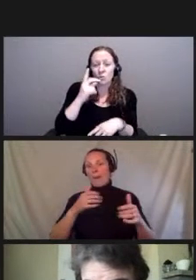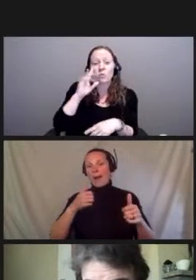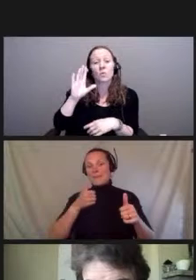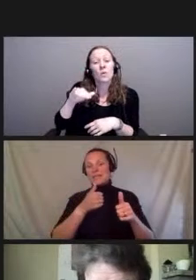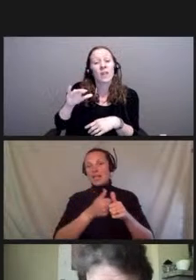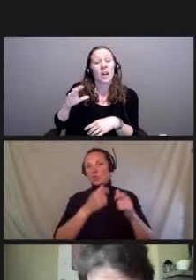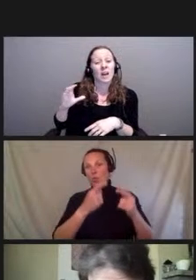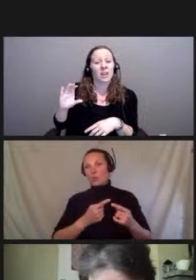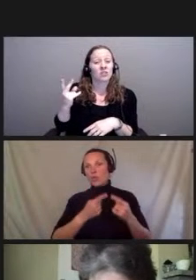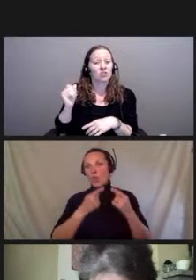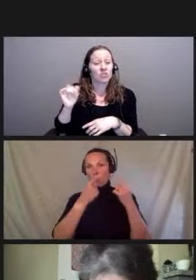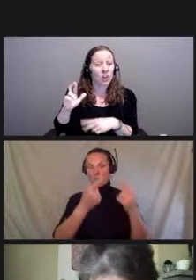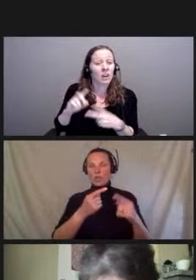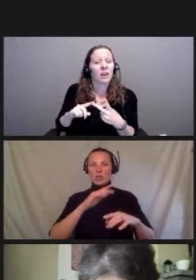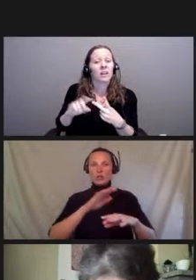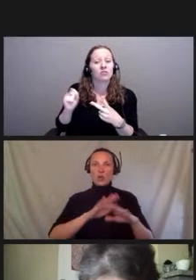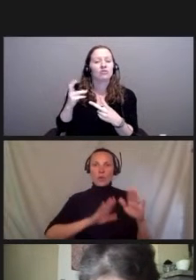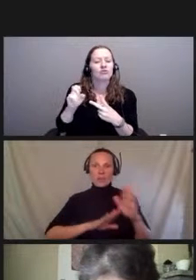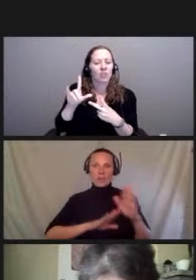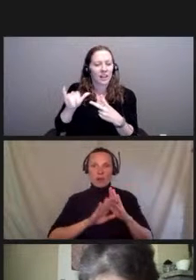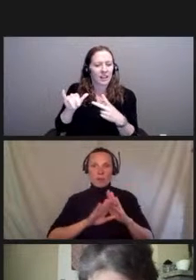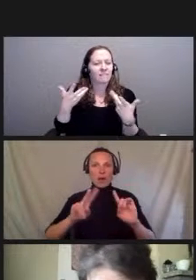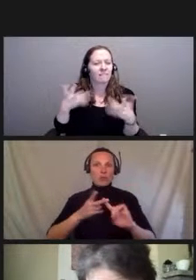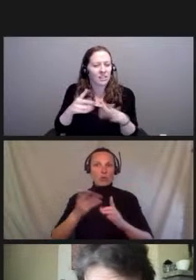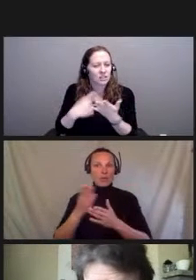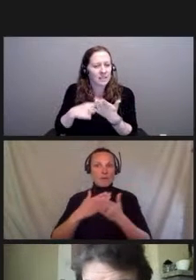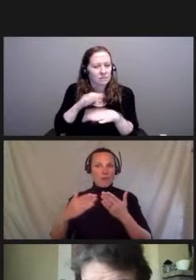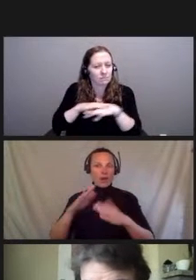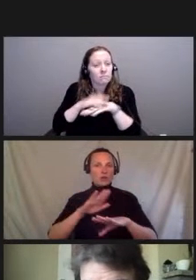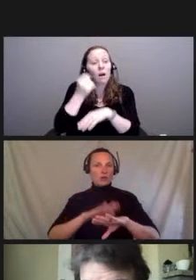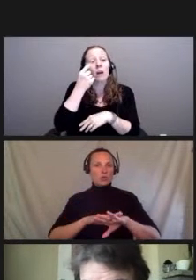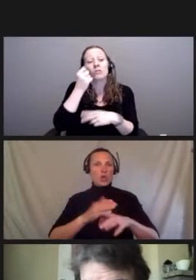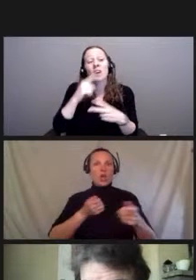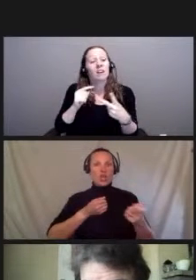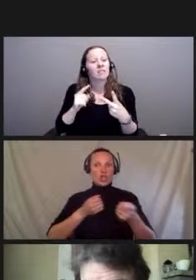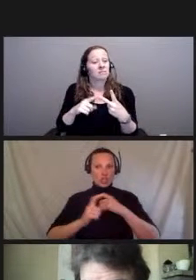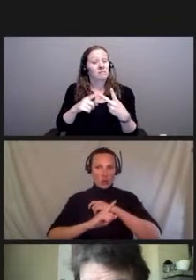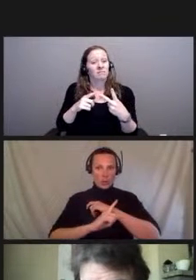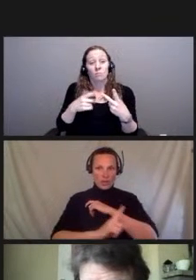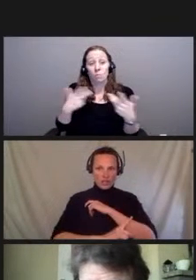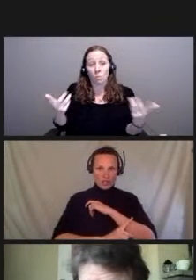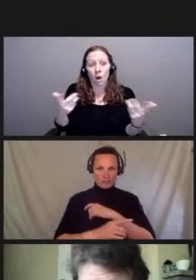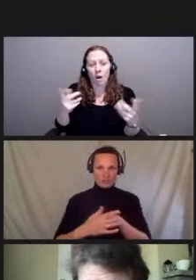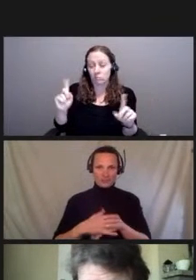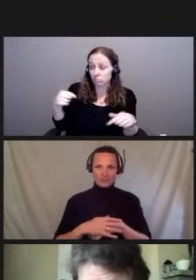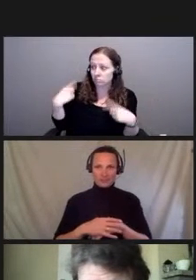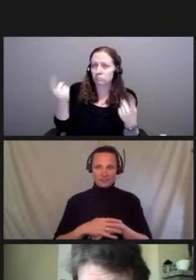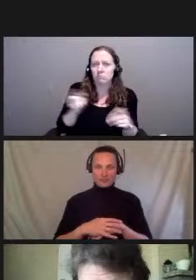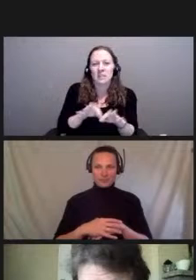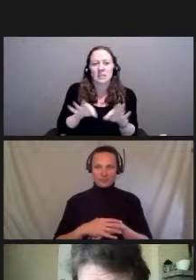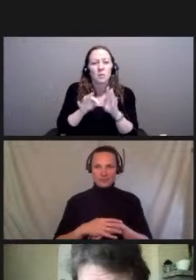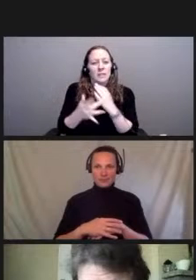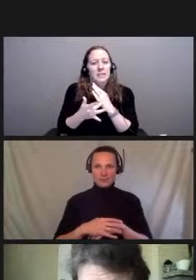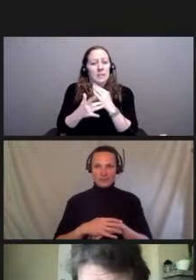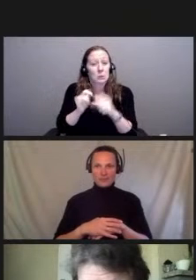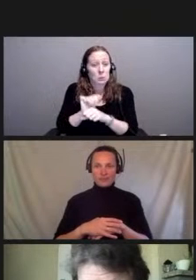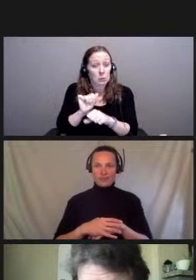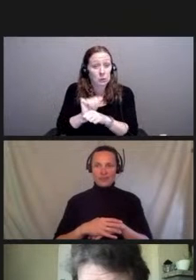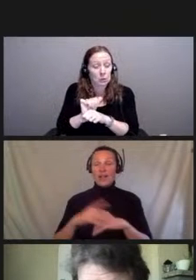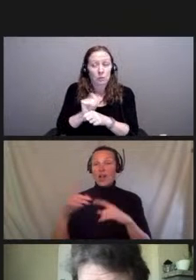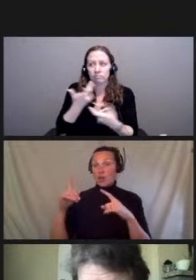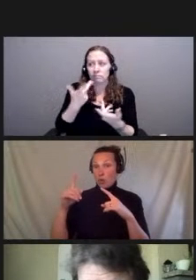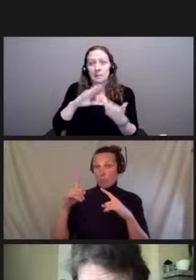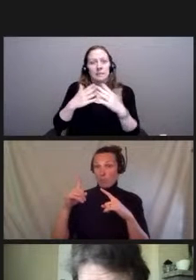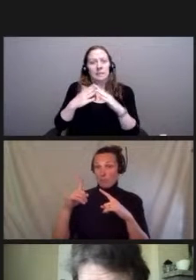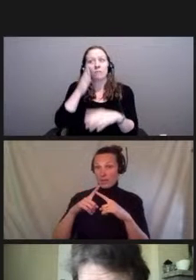on it at a high level, but this includes an overview of key technical work, including the city's future waste management